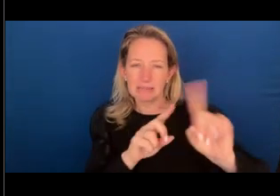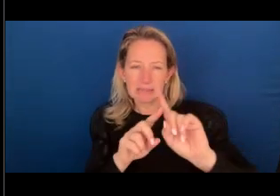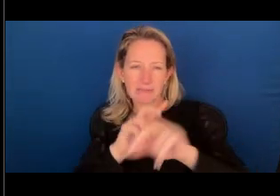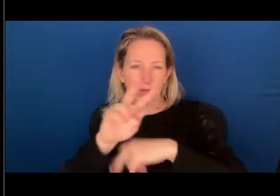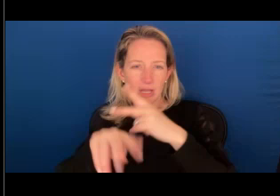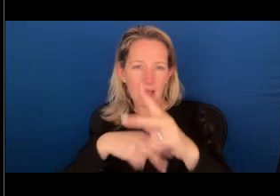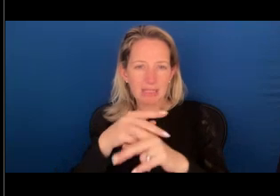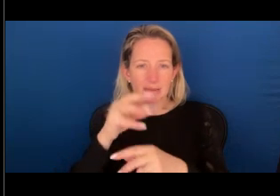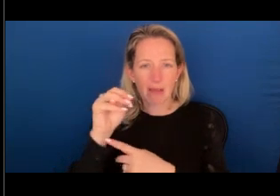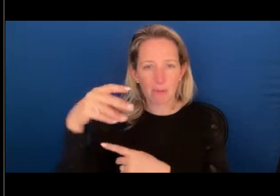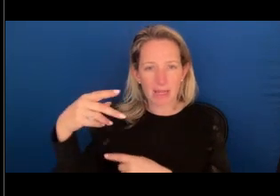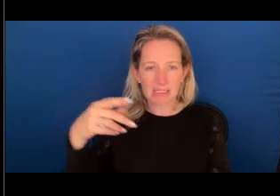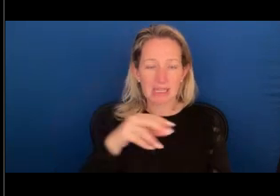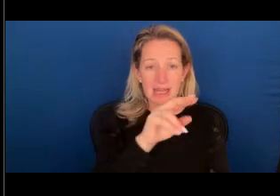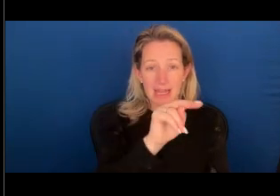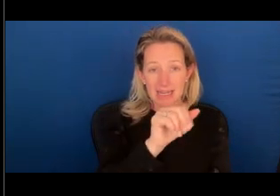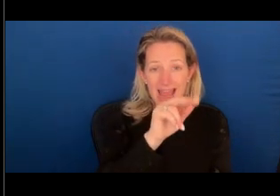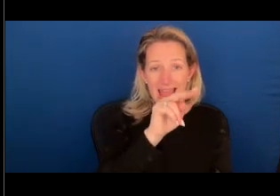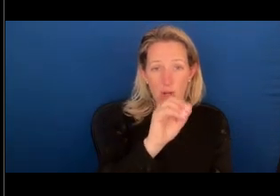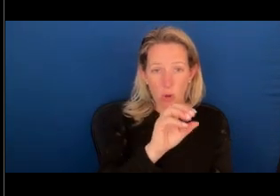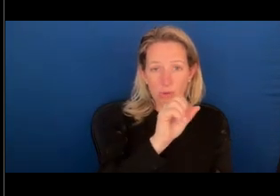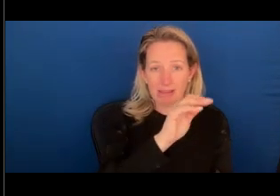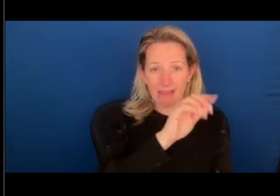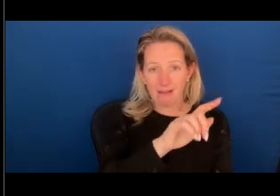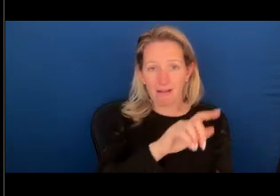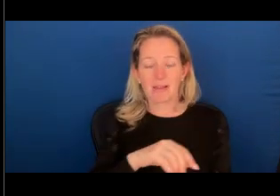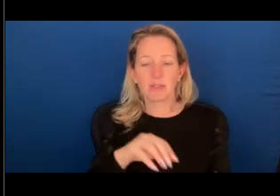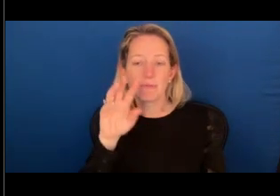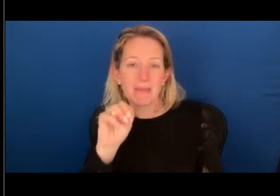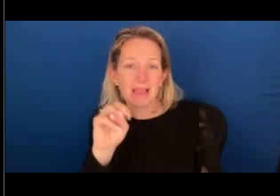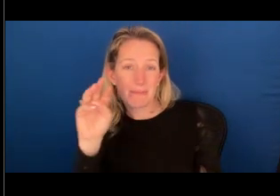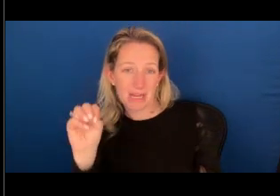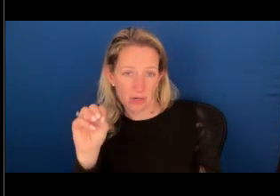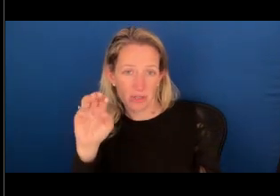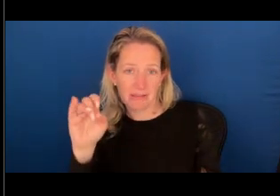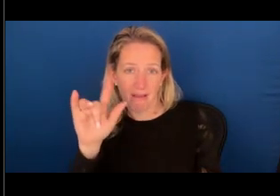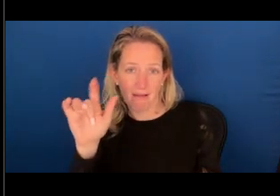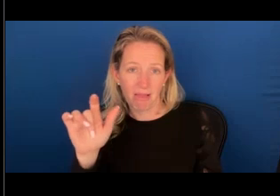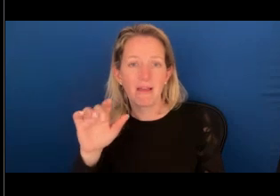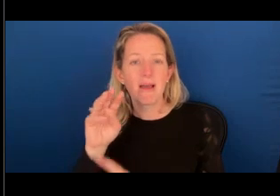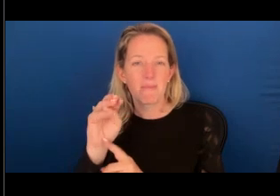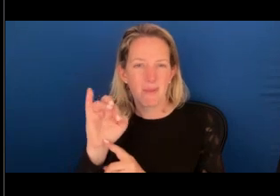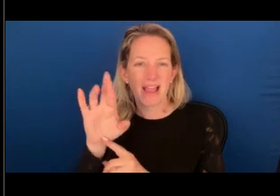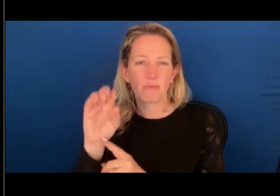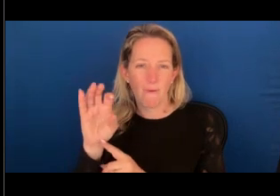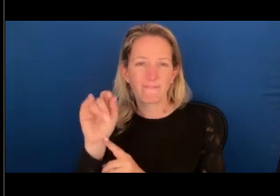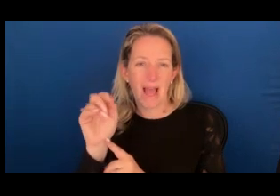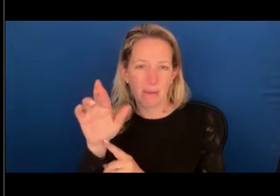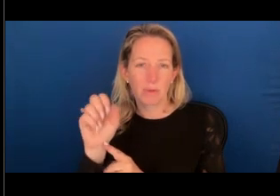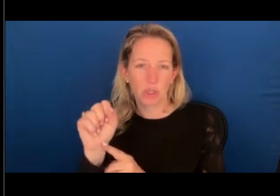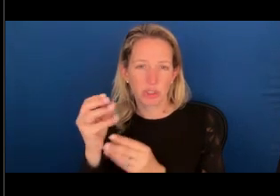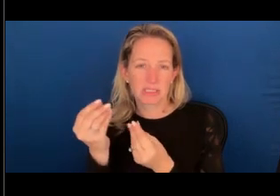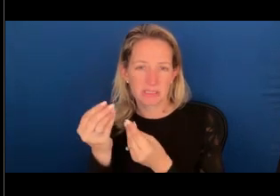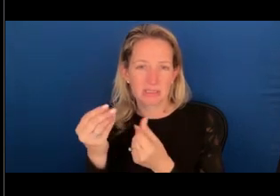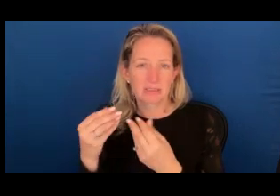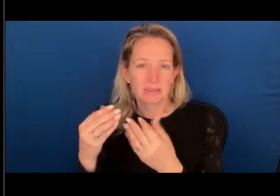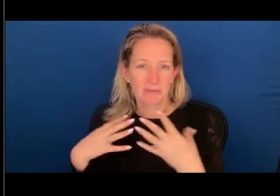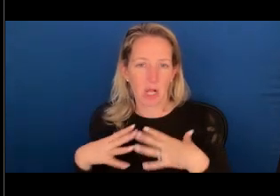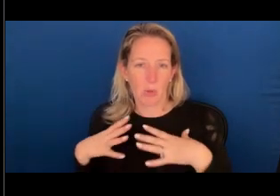nanoscale to the even millimeter scale or 1 inch. I'm talking about the microfibers. And if we think about the